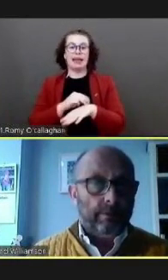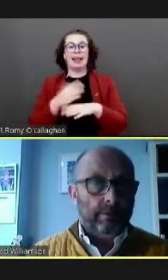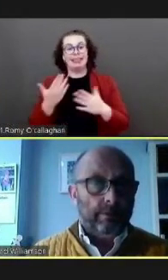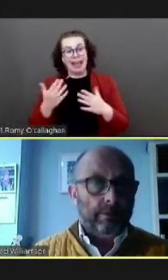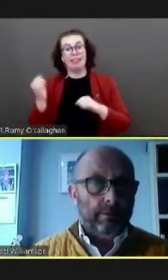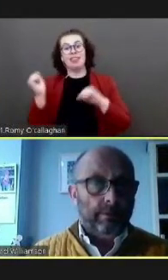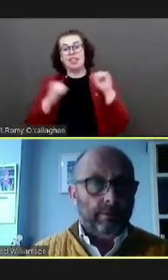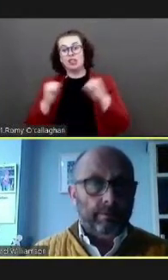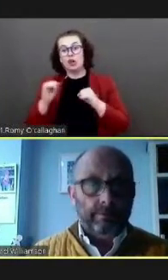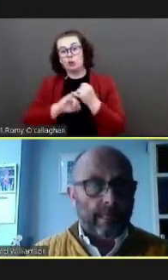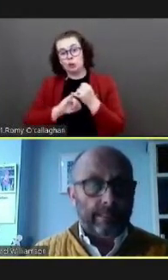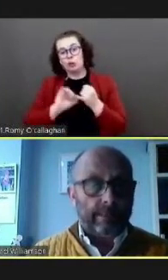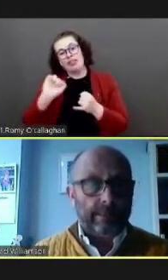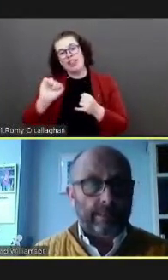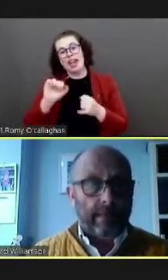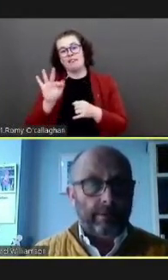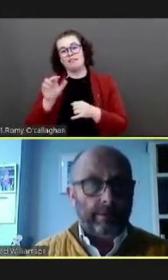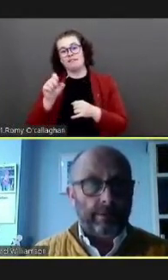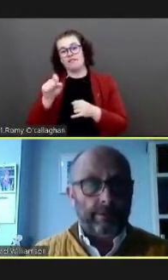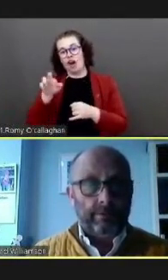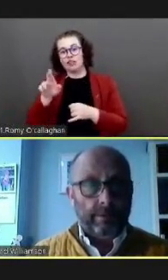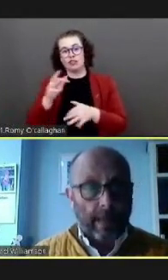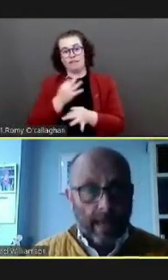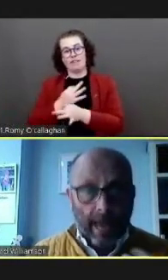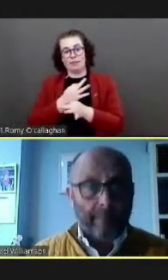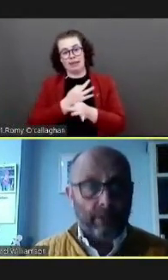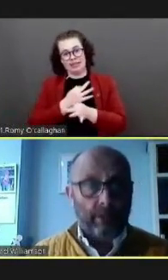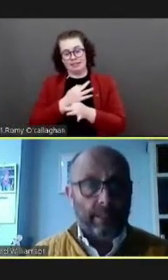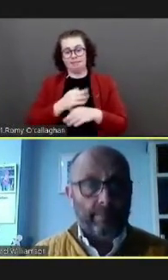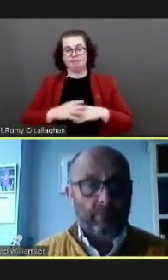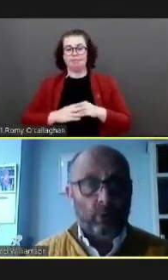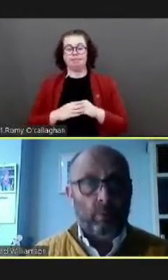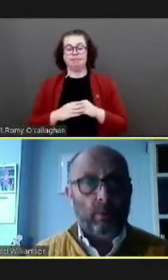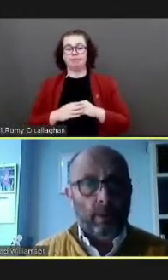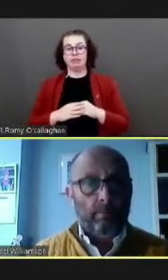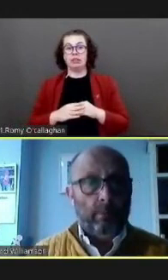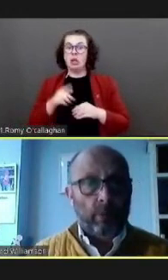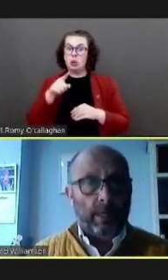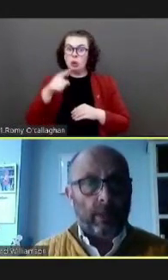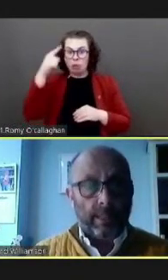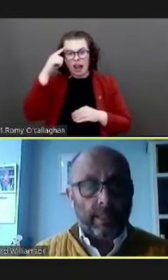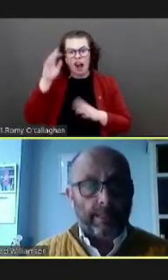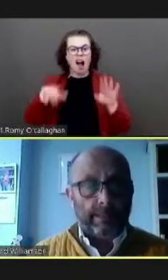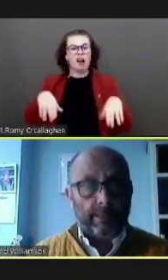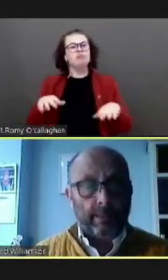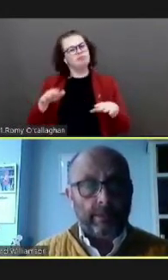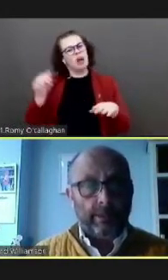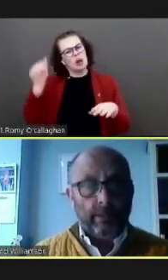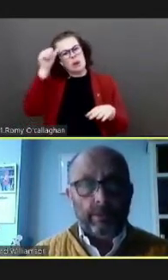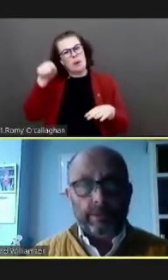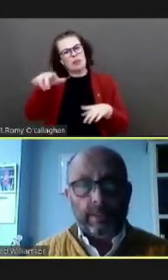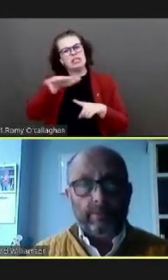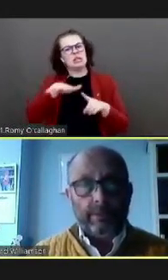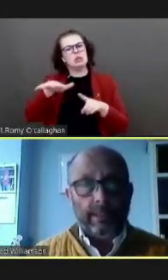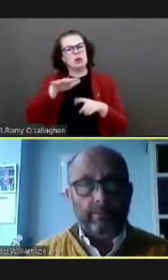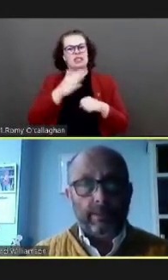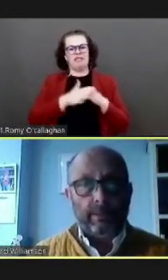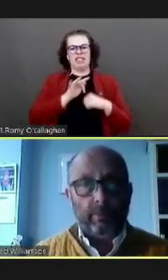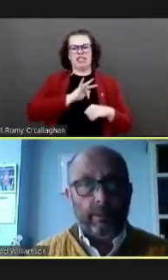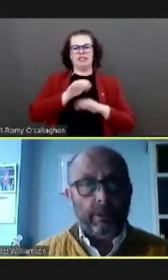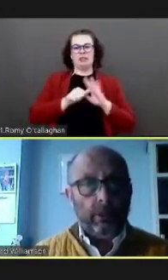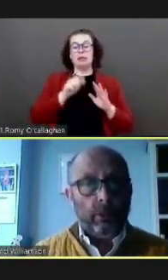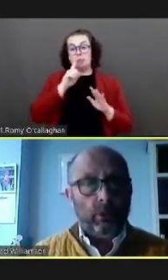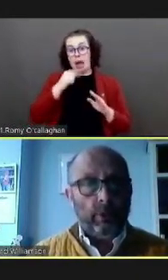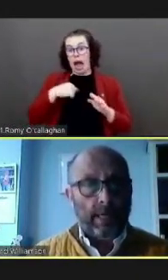Now, that doesn't sound absolutely abnormal, but what I quickly discovered was that I was dealing